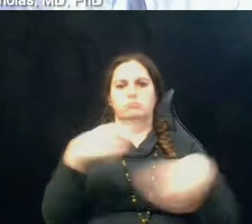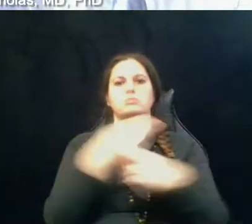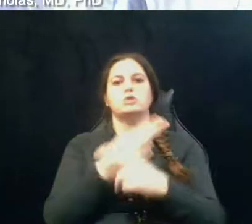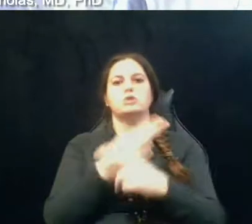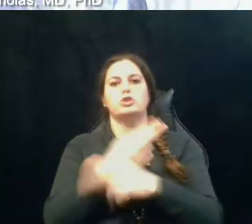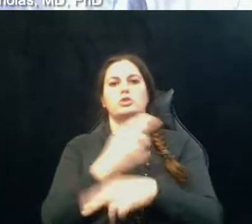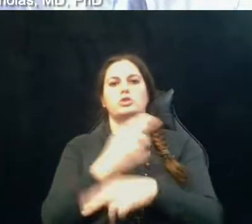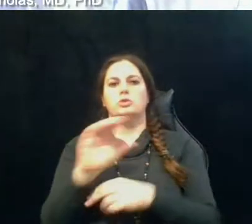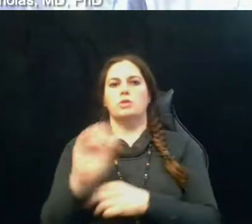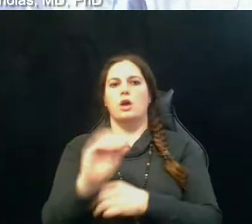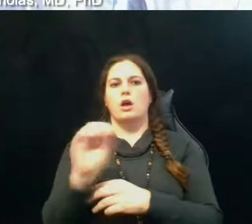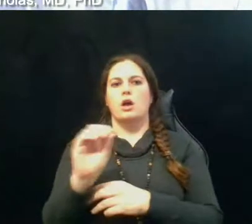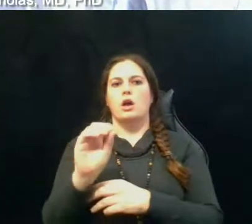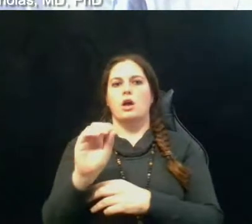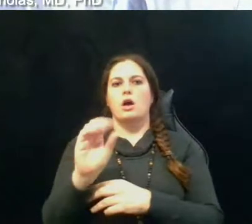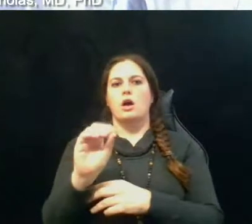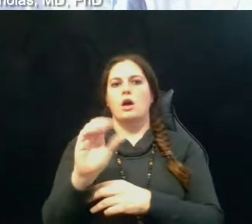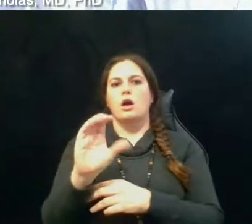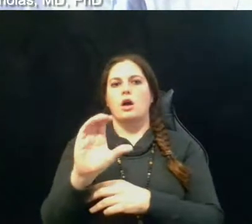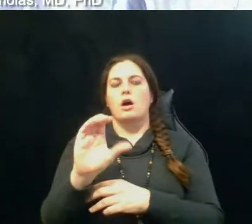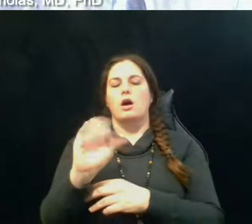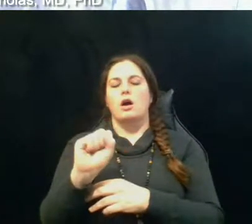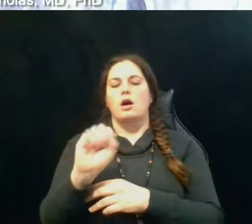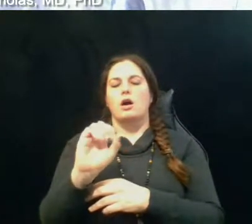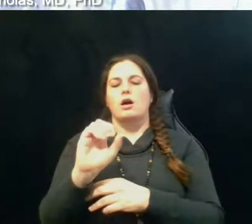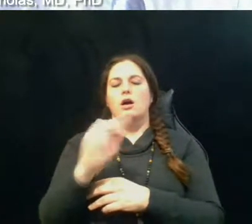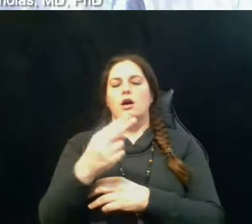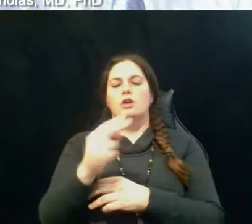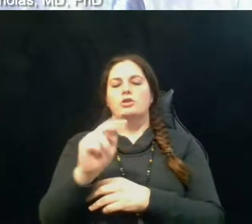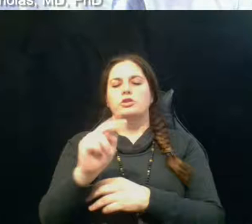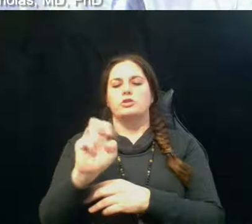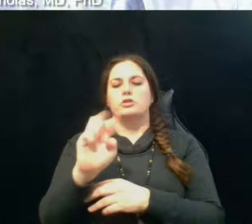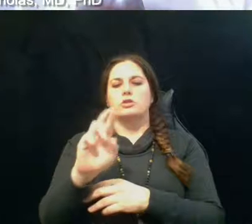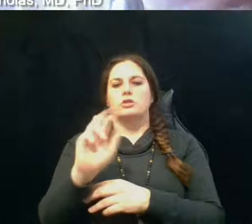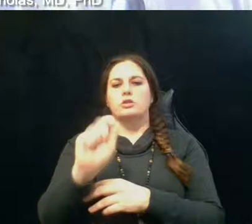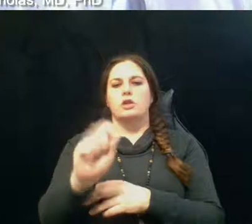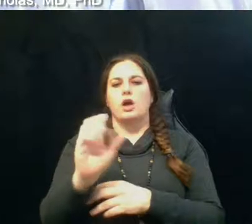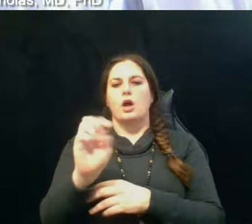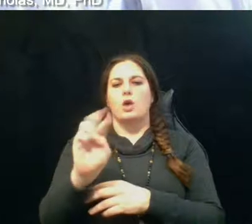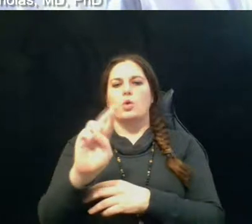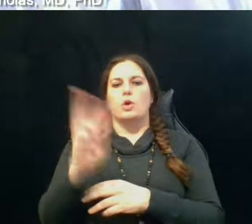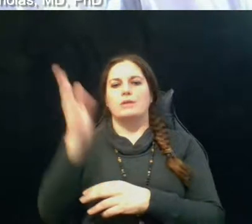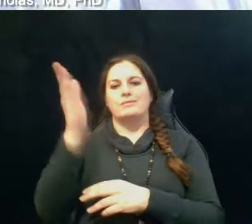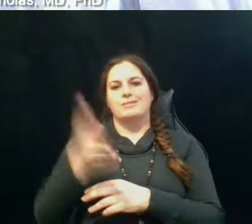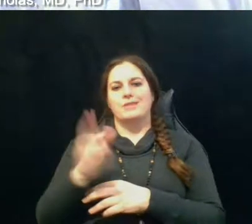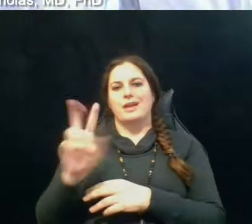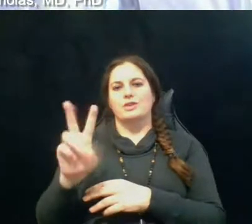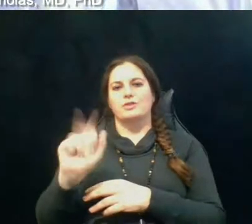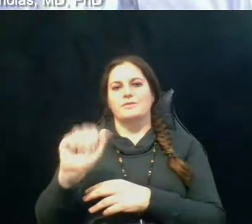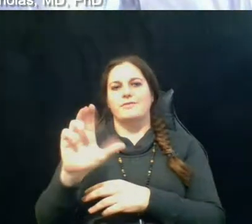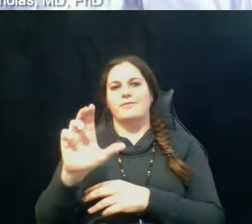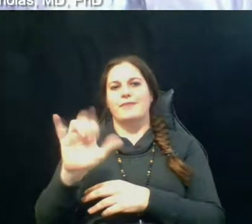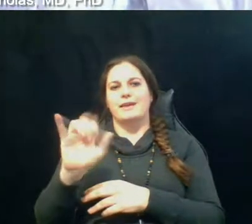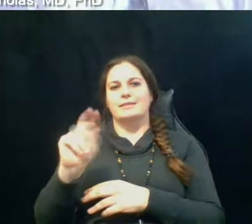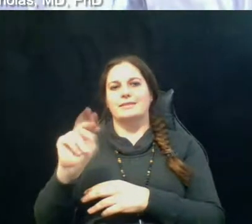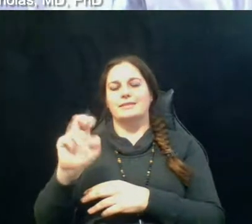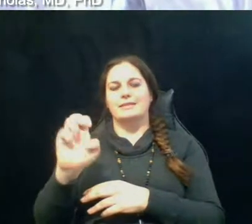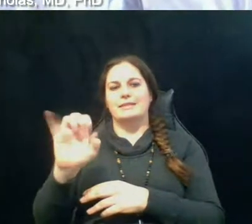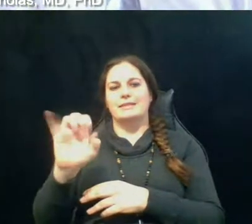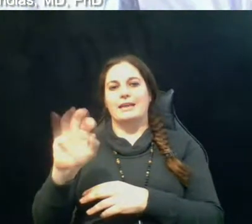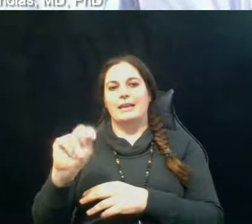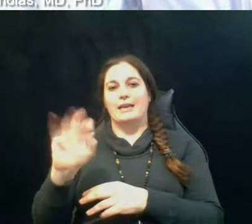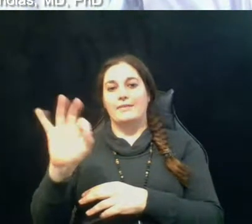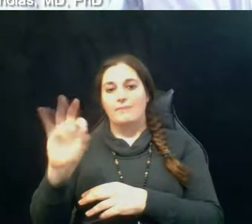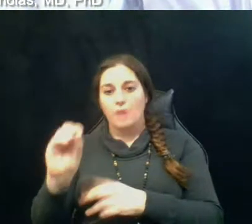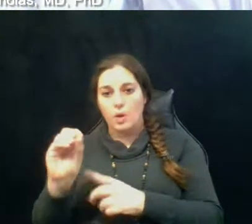ochsner.org/vaccineinfo to see where the latest events are. The other way to find out is to schedule an appointment by